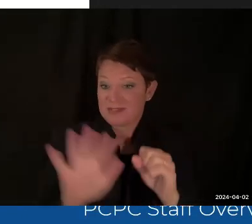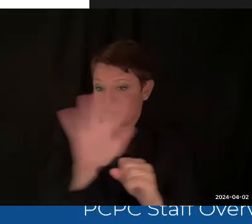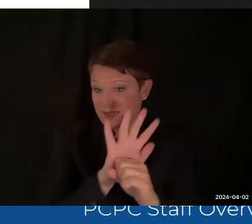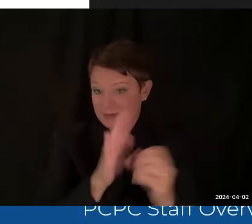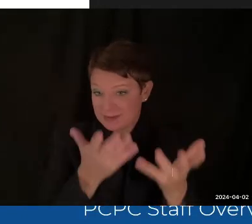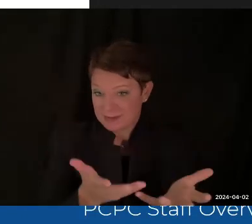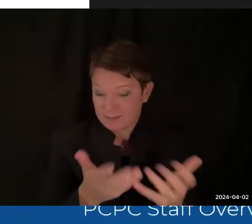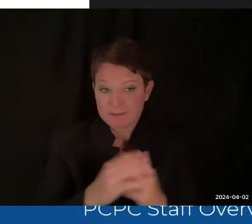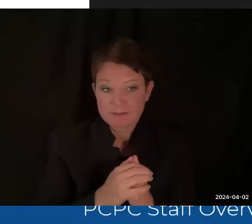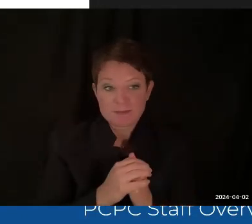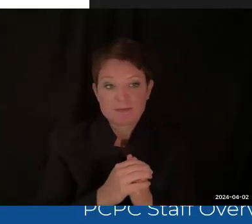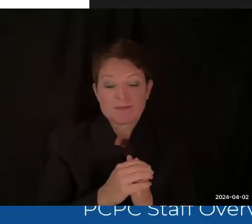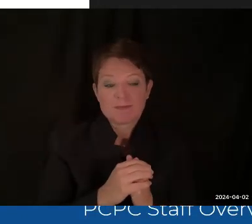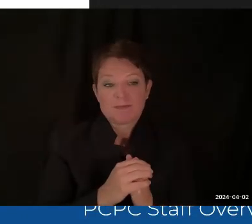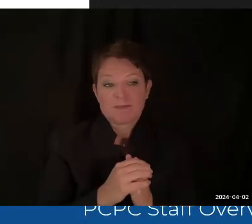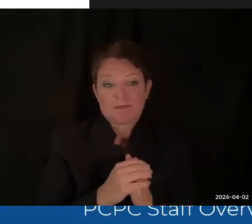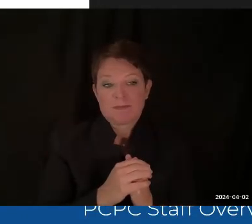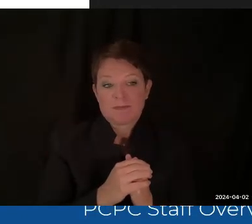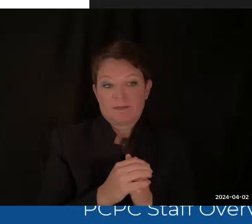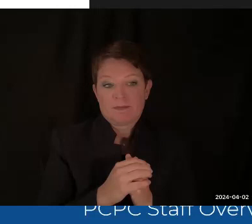it.